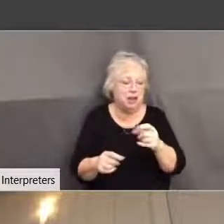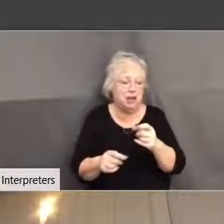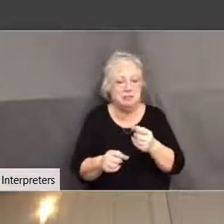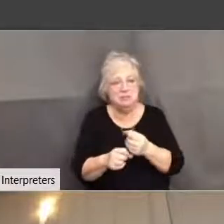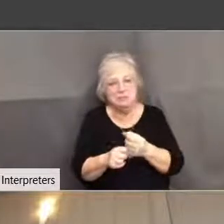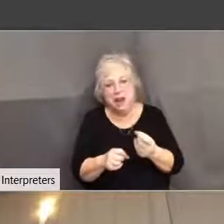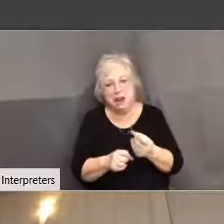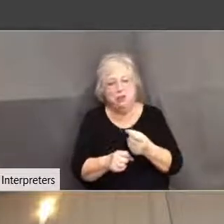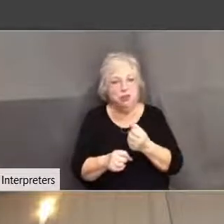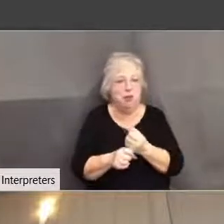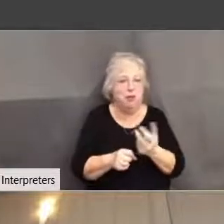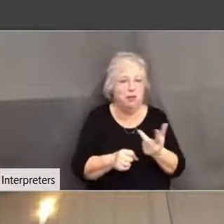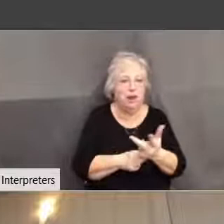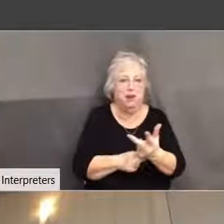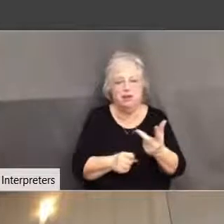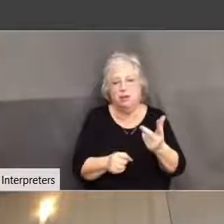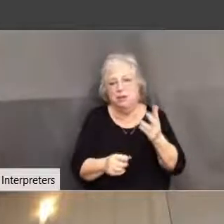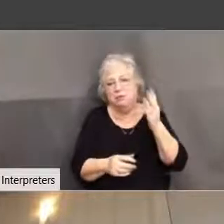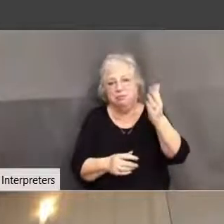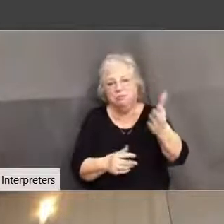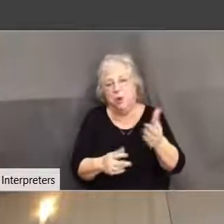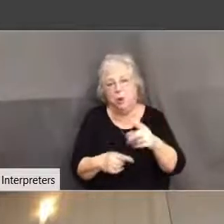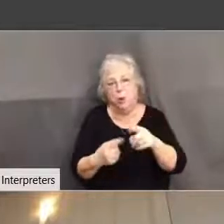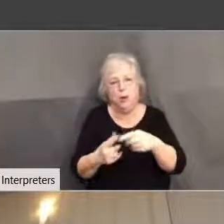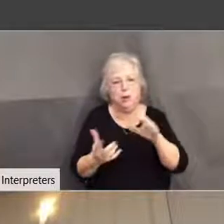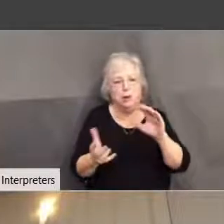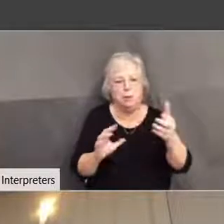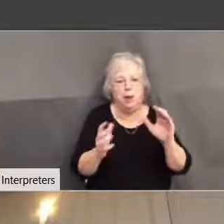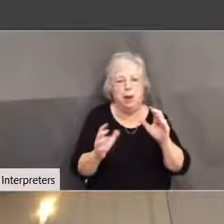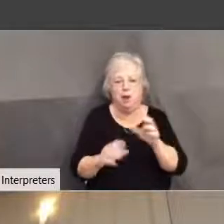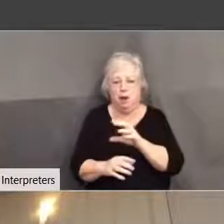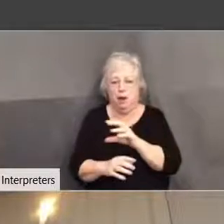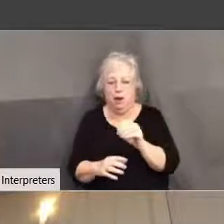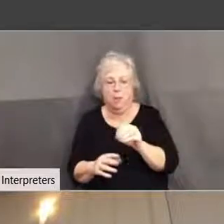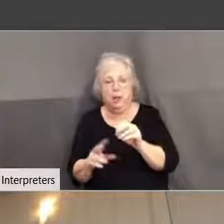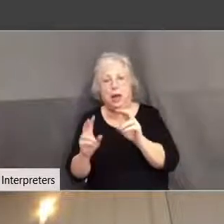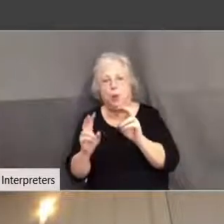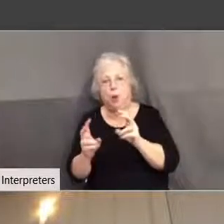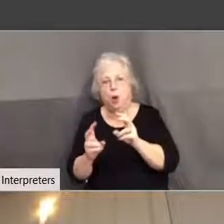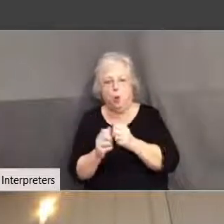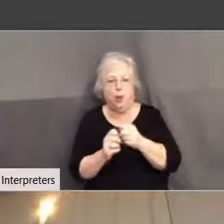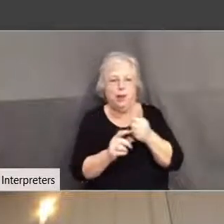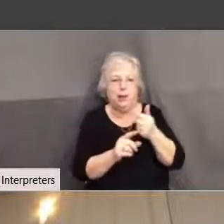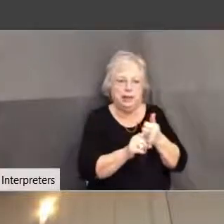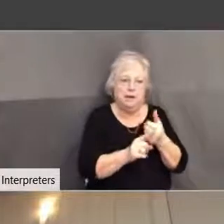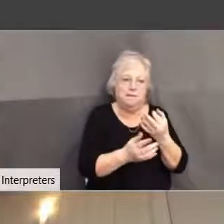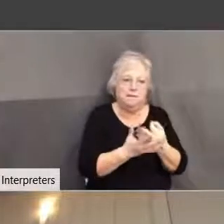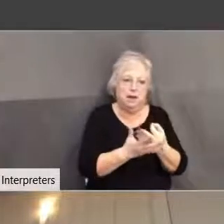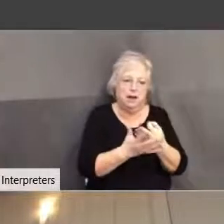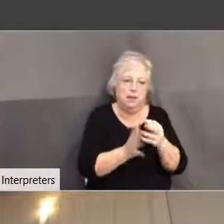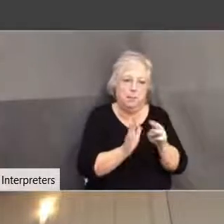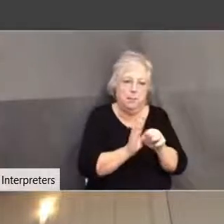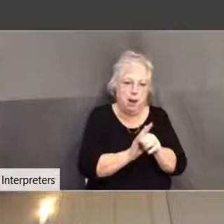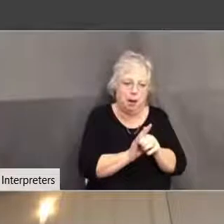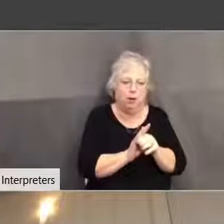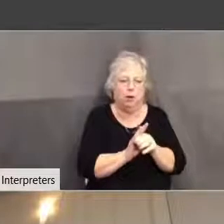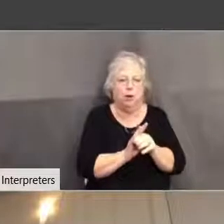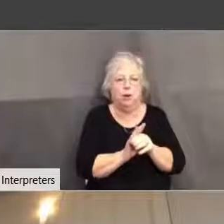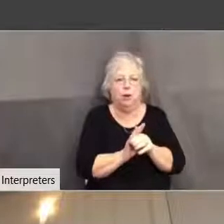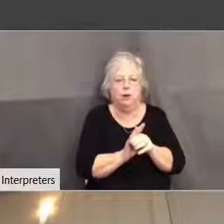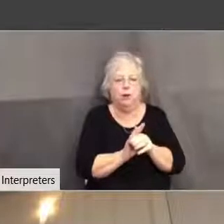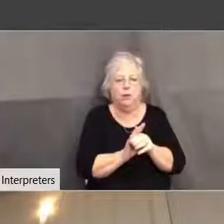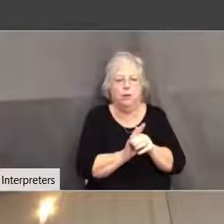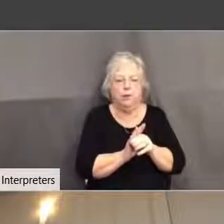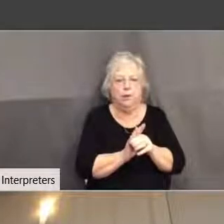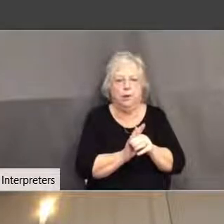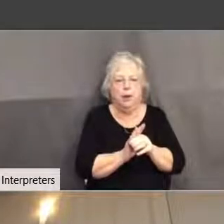down the road when you compare a company quote with a self-funded model with the provisions for the reinsurance